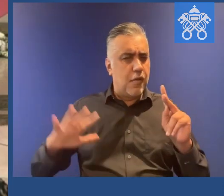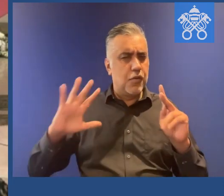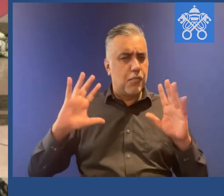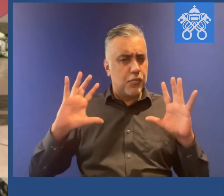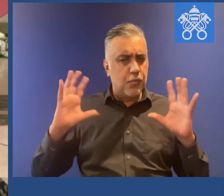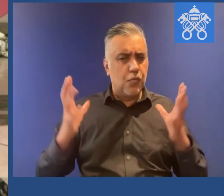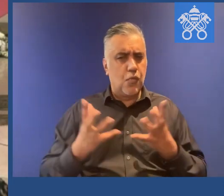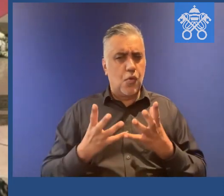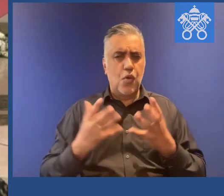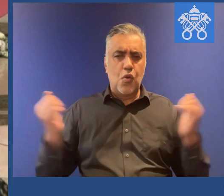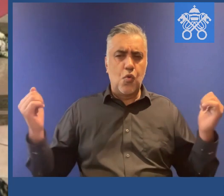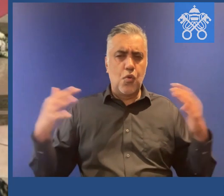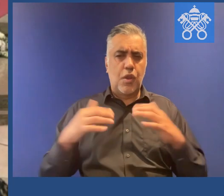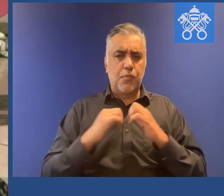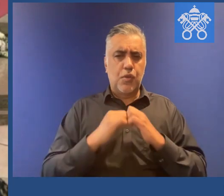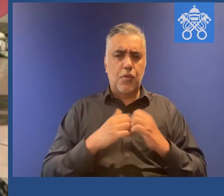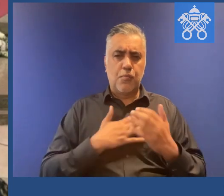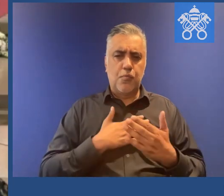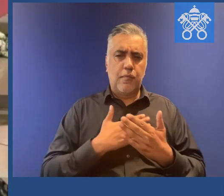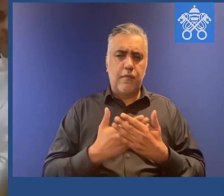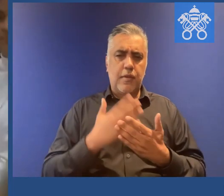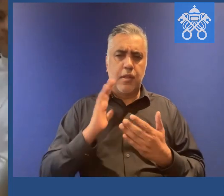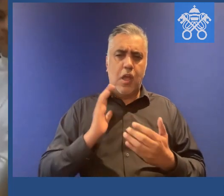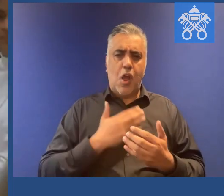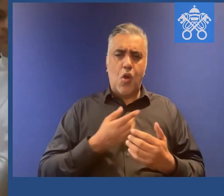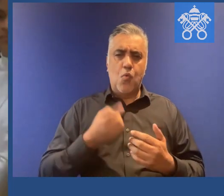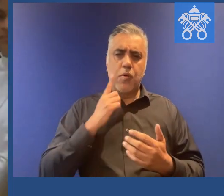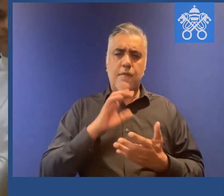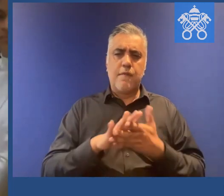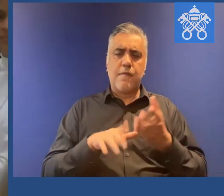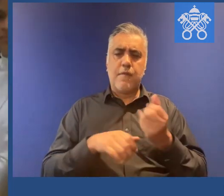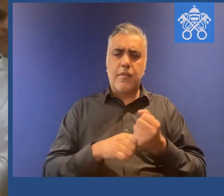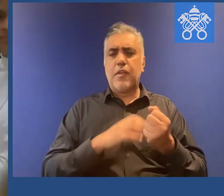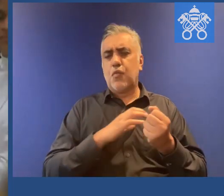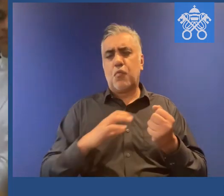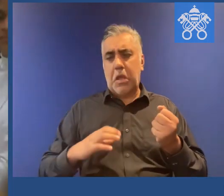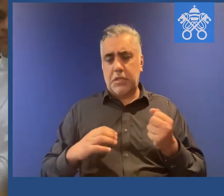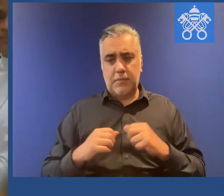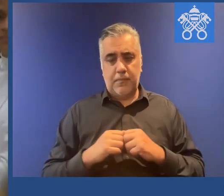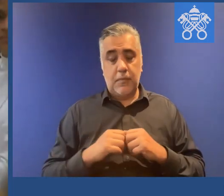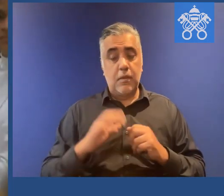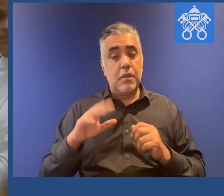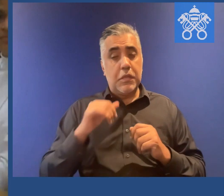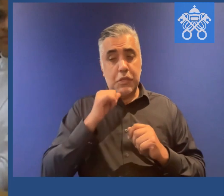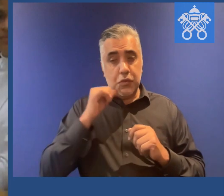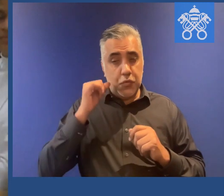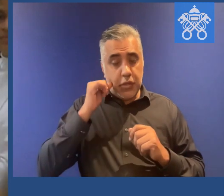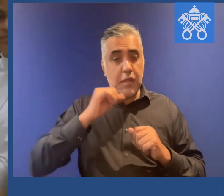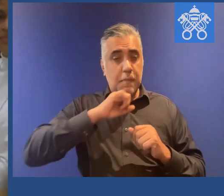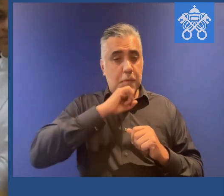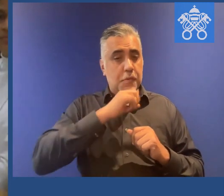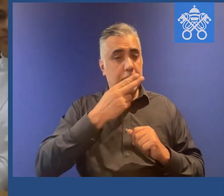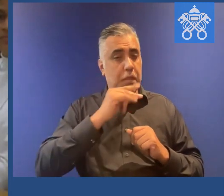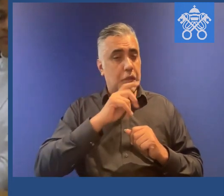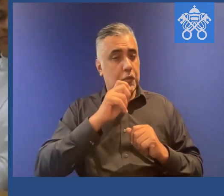of the world who come together to profess our one faith in Christ. Yesterday,